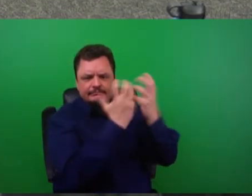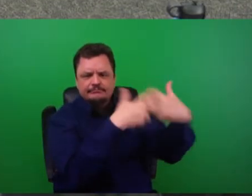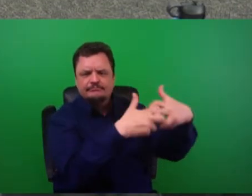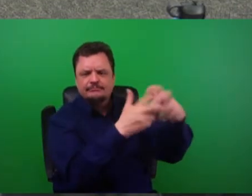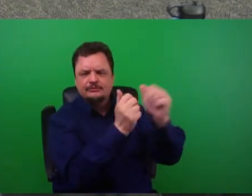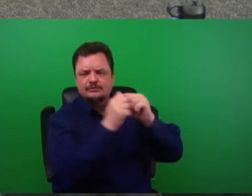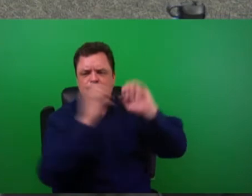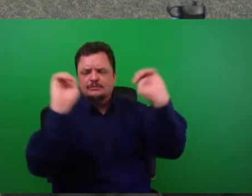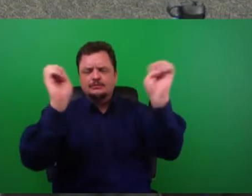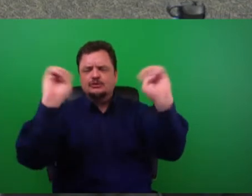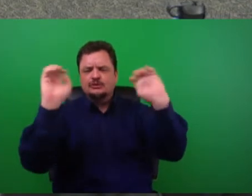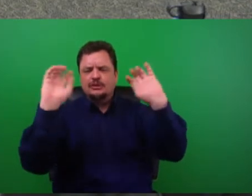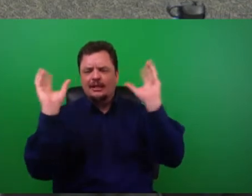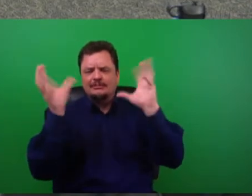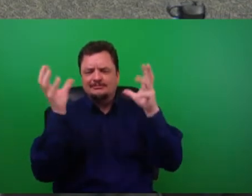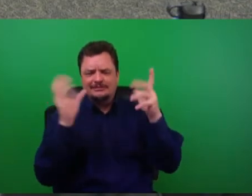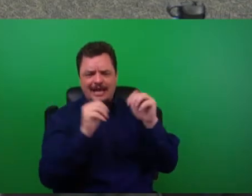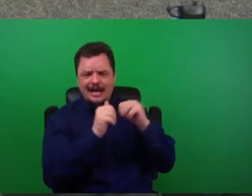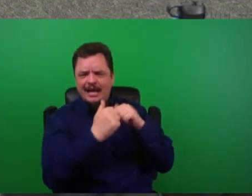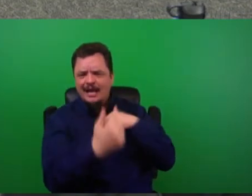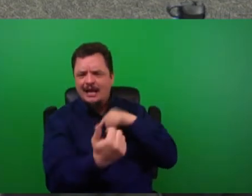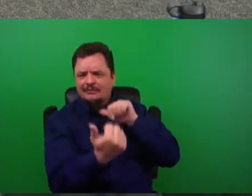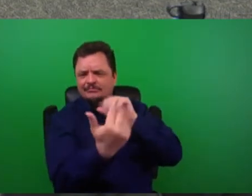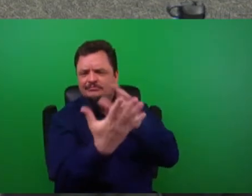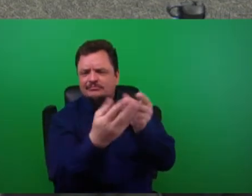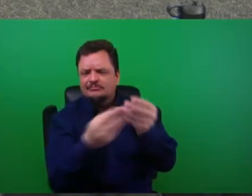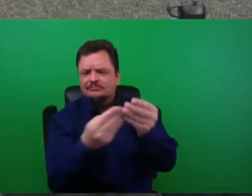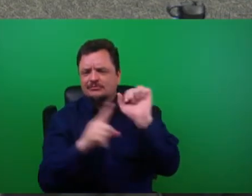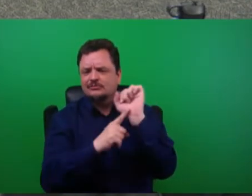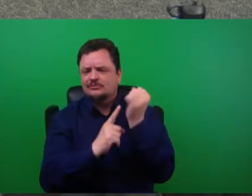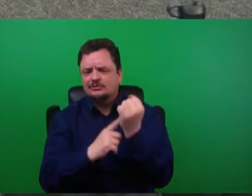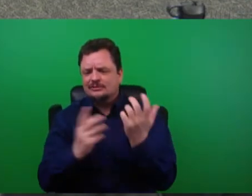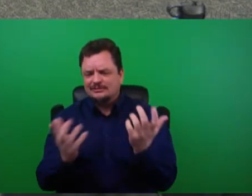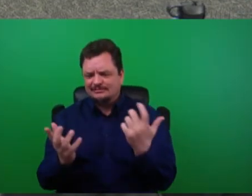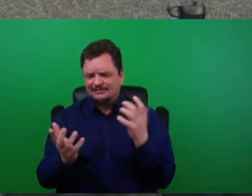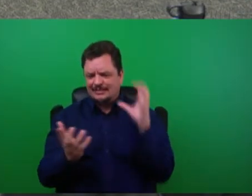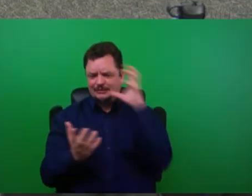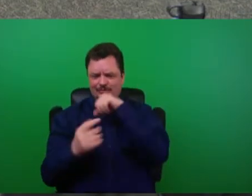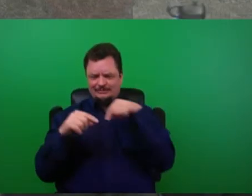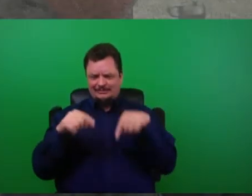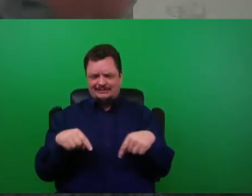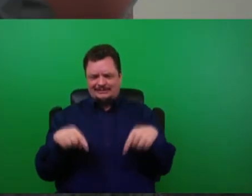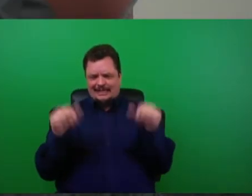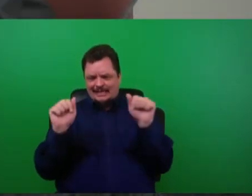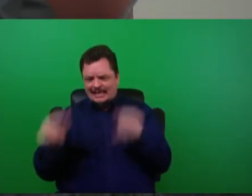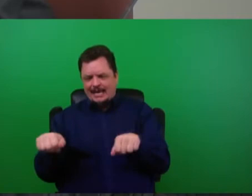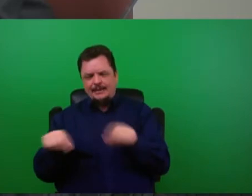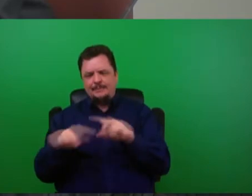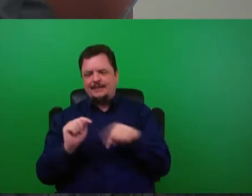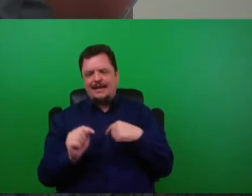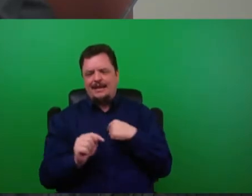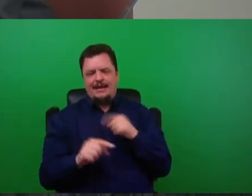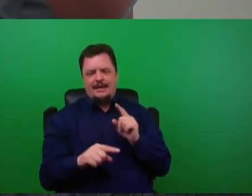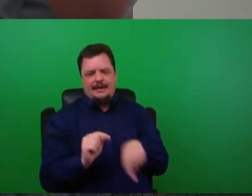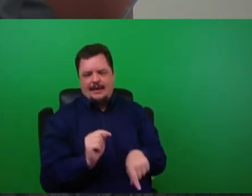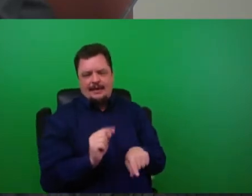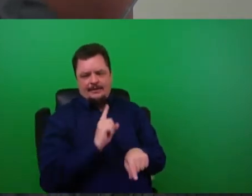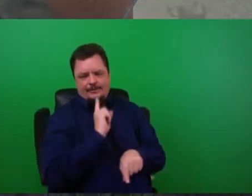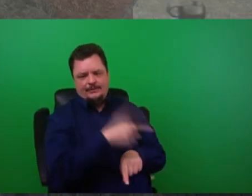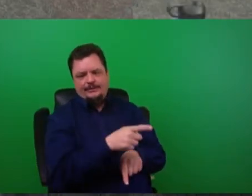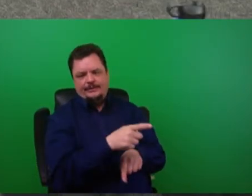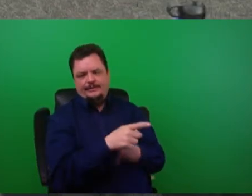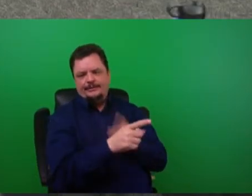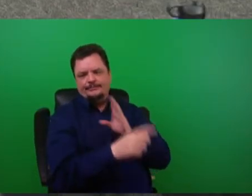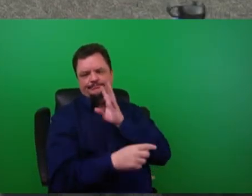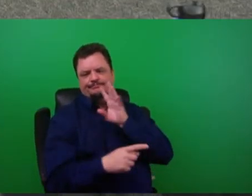make the assumption that they were able to do that, but I can't speak to it with certainty. But those aren't part of the 5-year. They did not include those